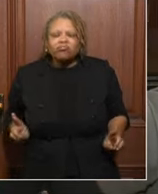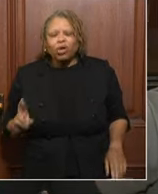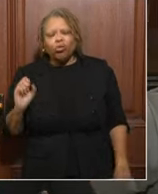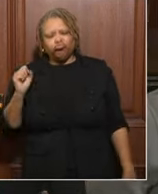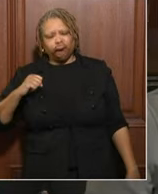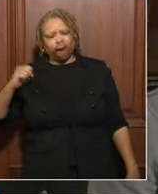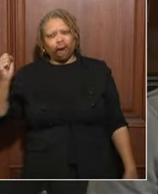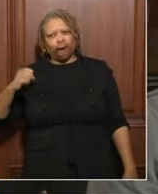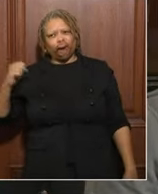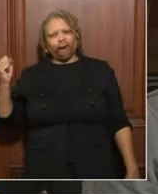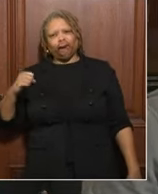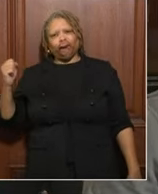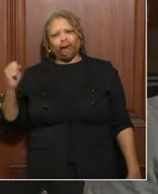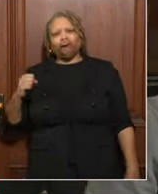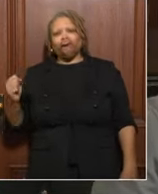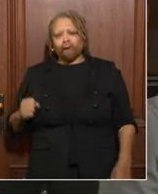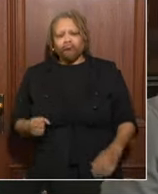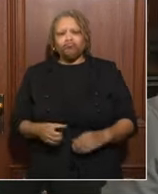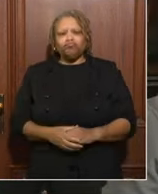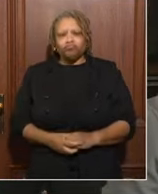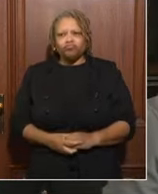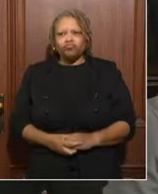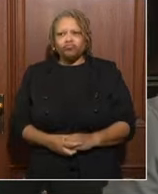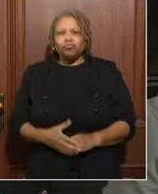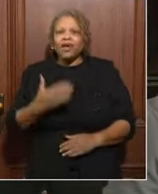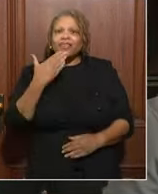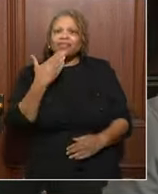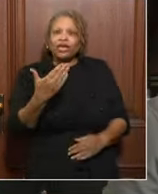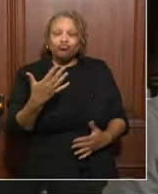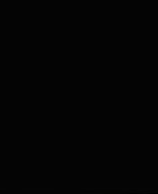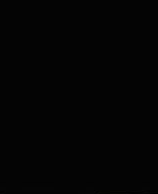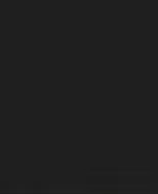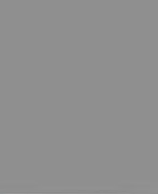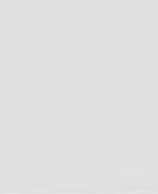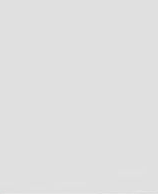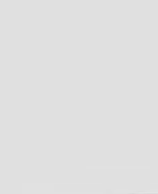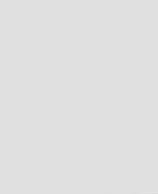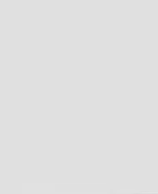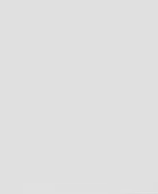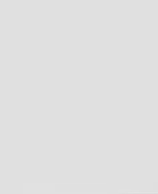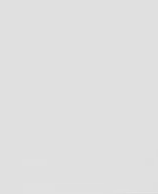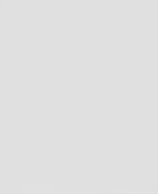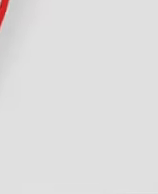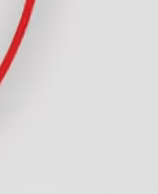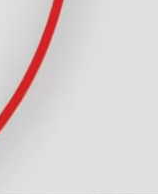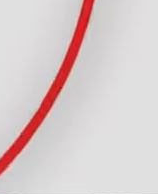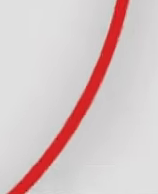All right. Thank you. Thank you.